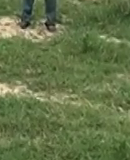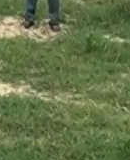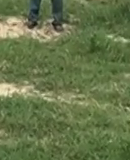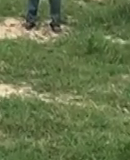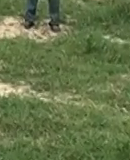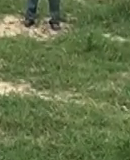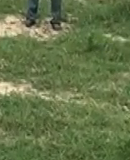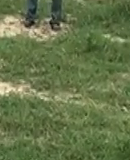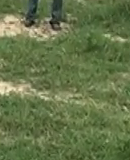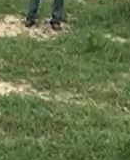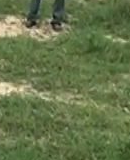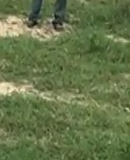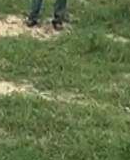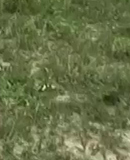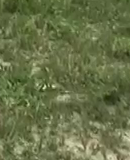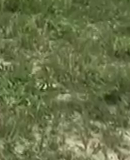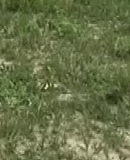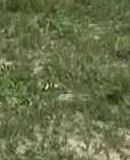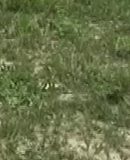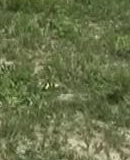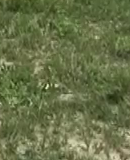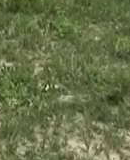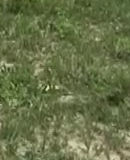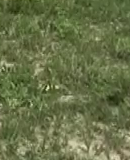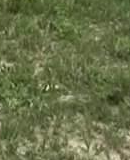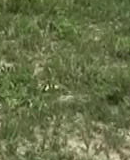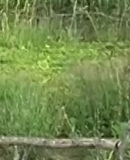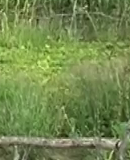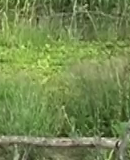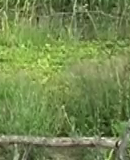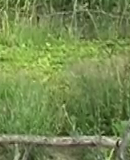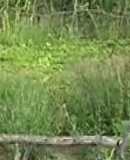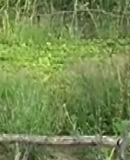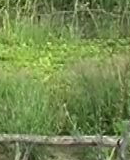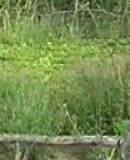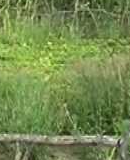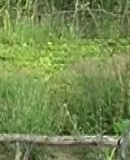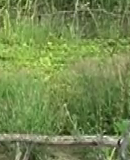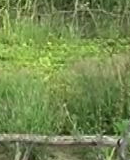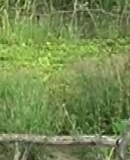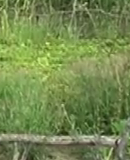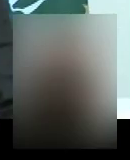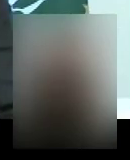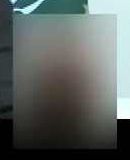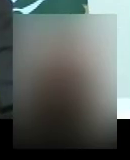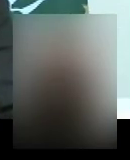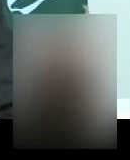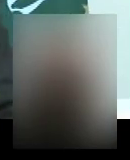masses. A date on which the land conference will take place is yet to be announced.